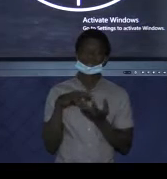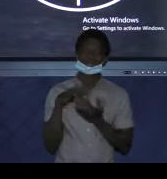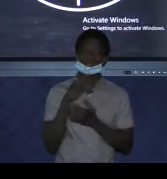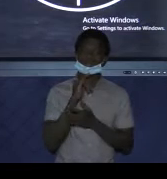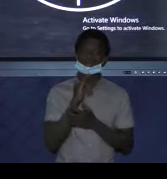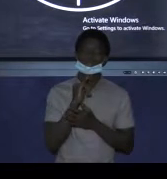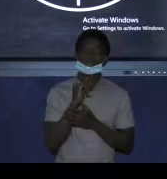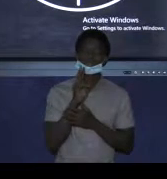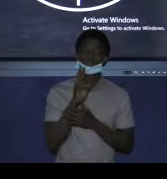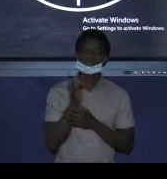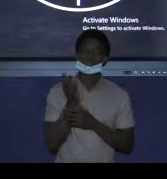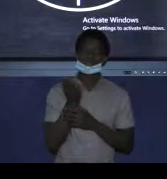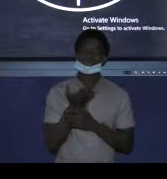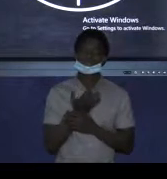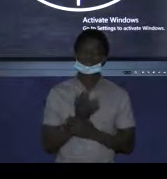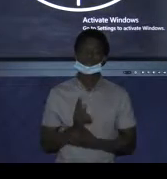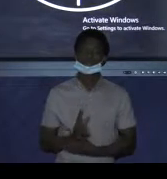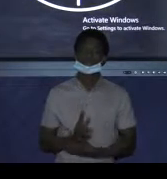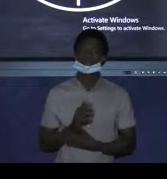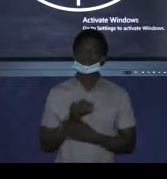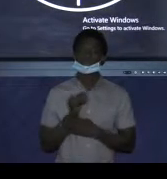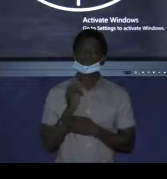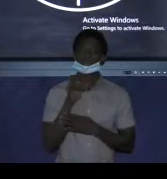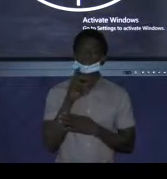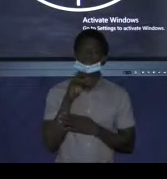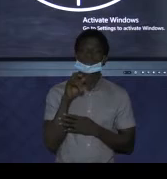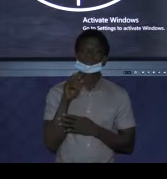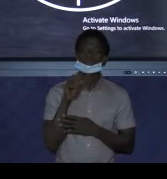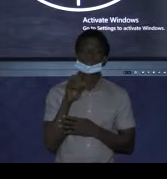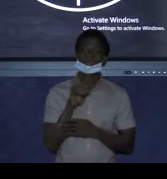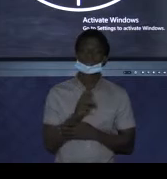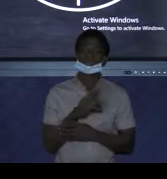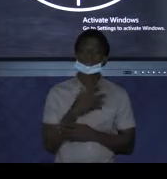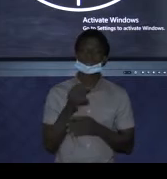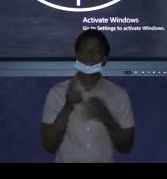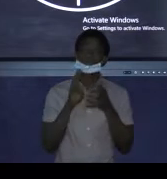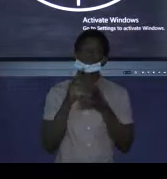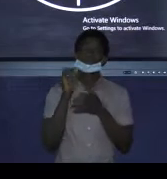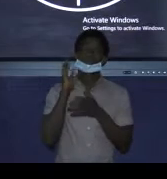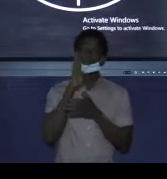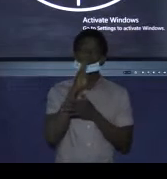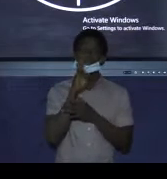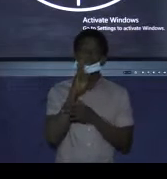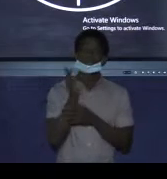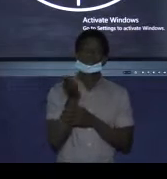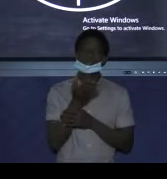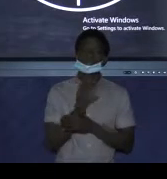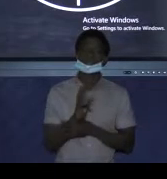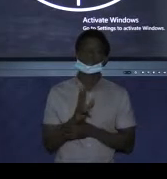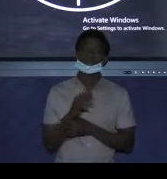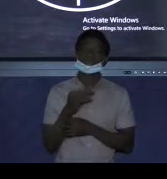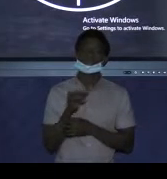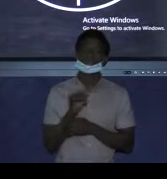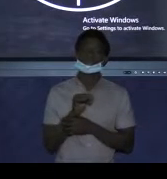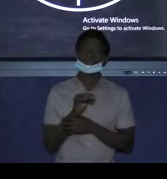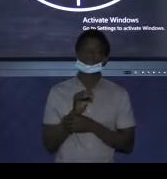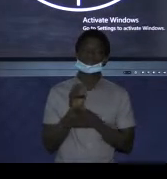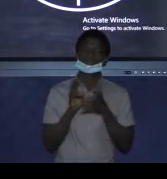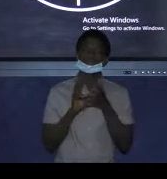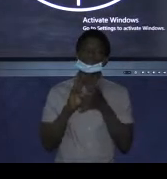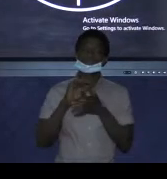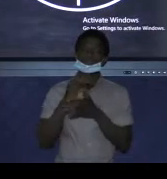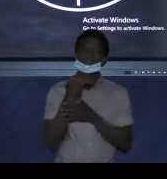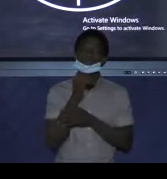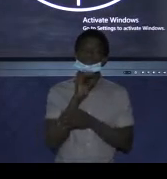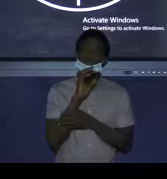sphere is 2/3 of a cylinder. So the volume of a sphere will be 2/3 the volume